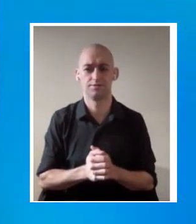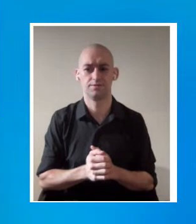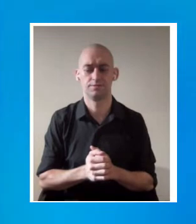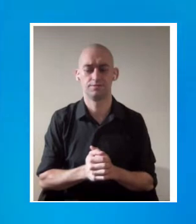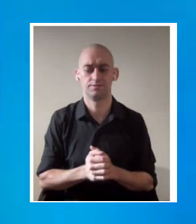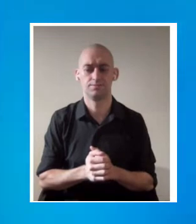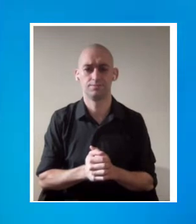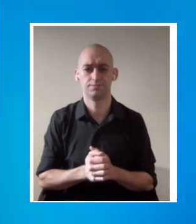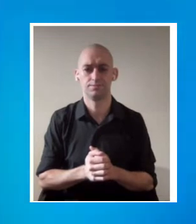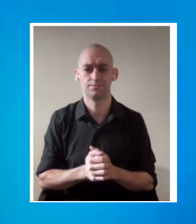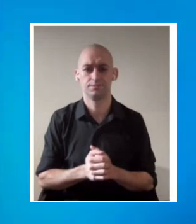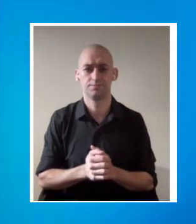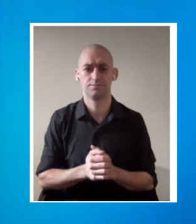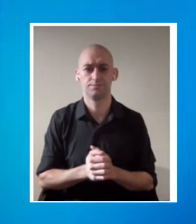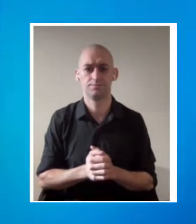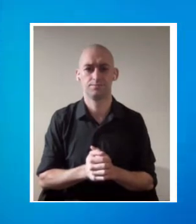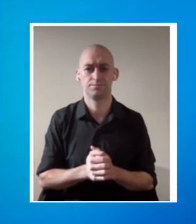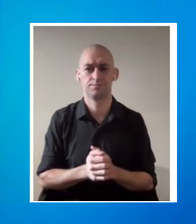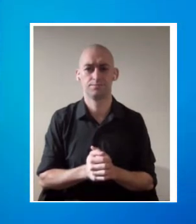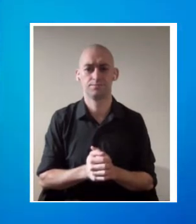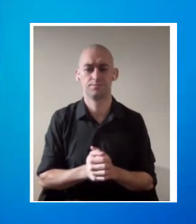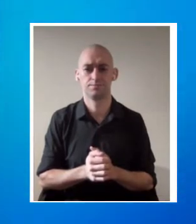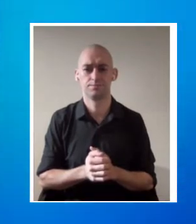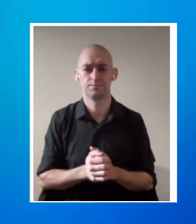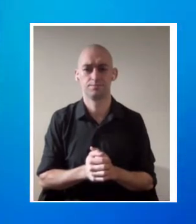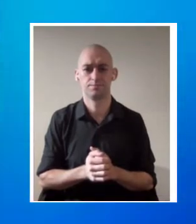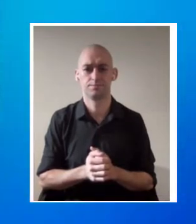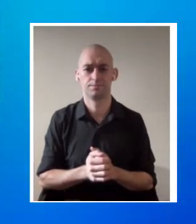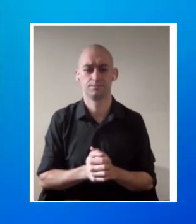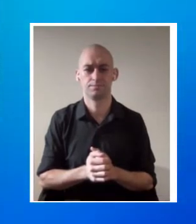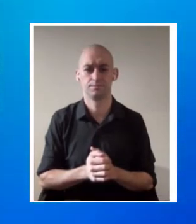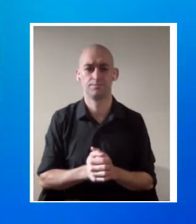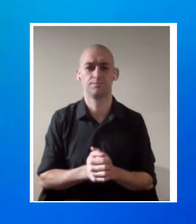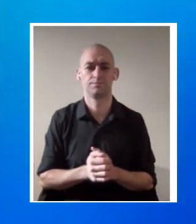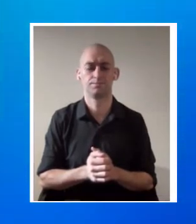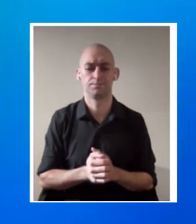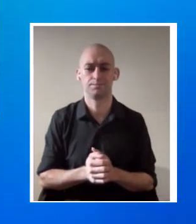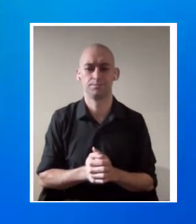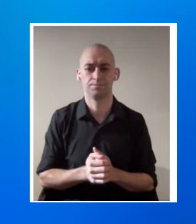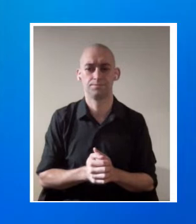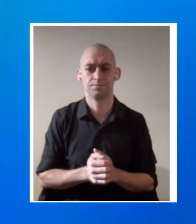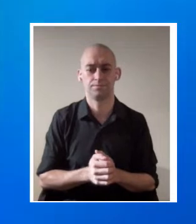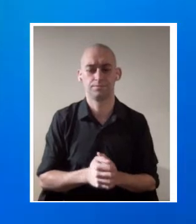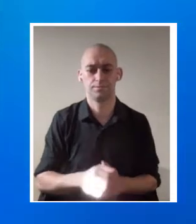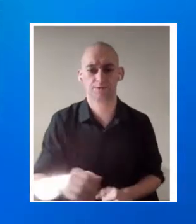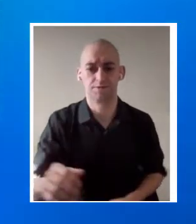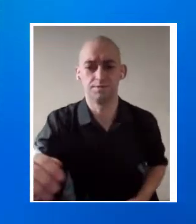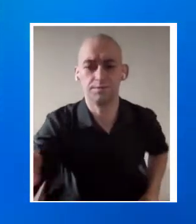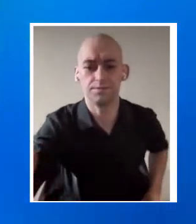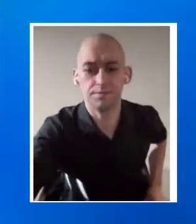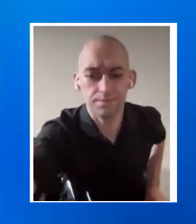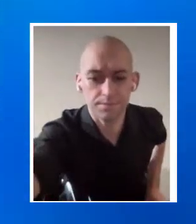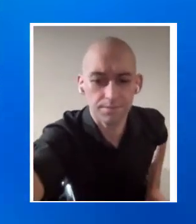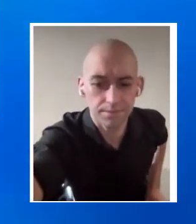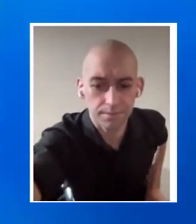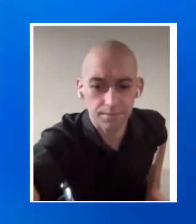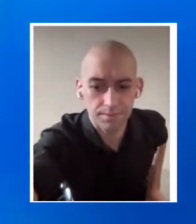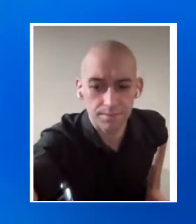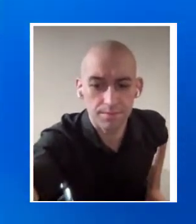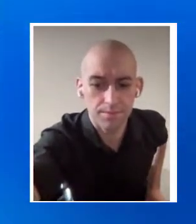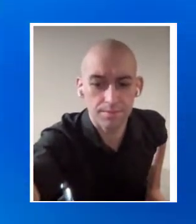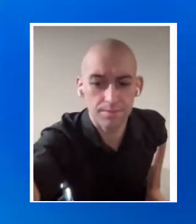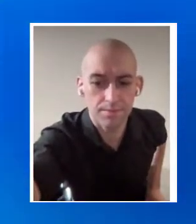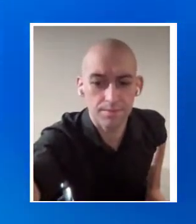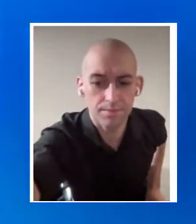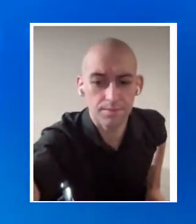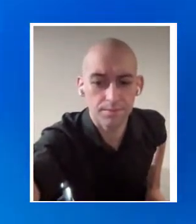So Fulvio, hi, how are you doing? Oh, great. And you guys? Good. Thanks for hopping on. So I